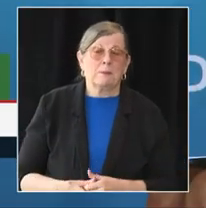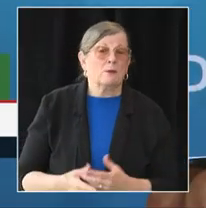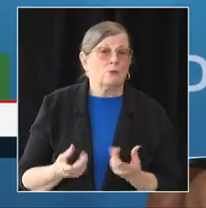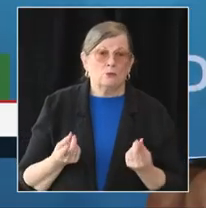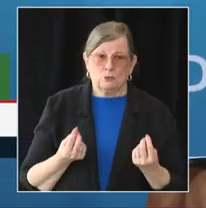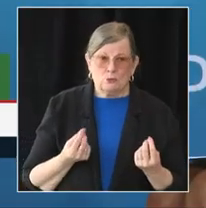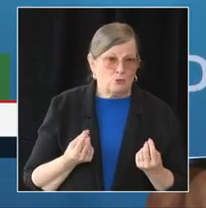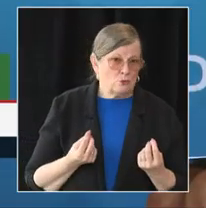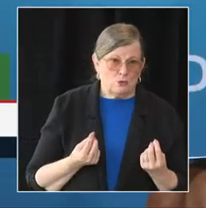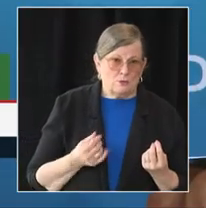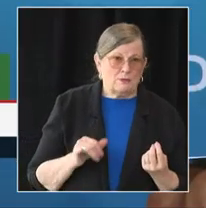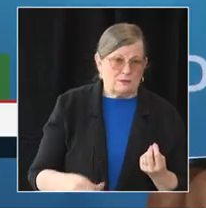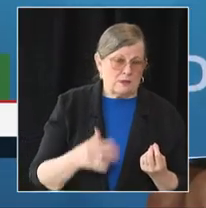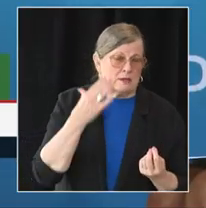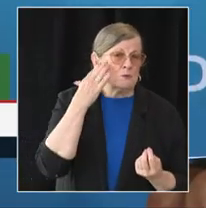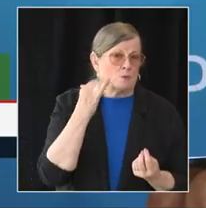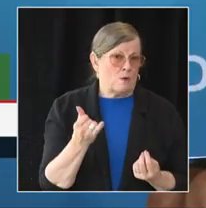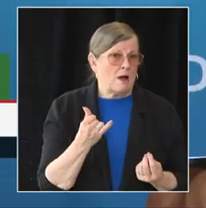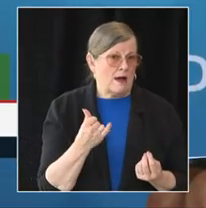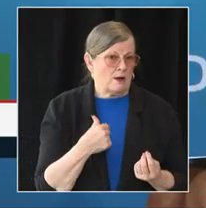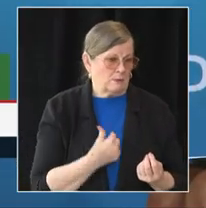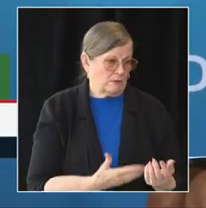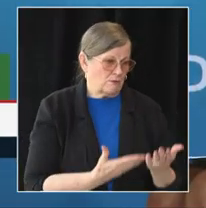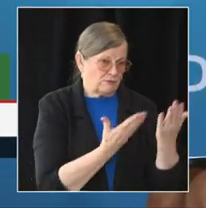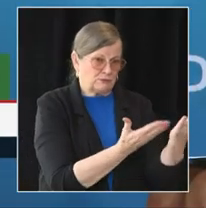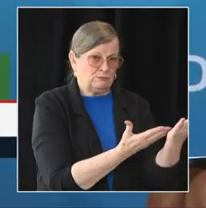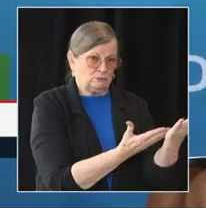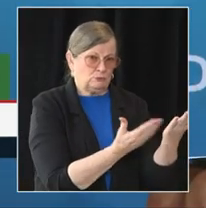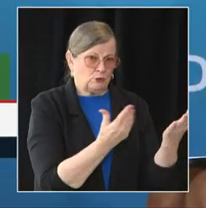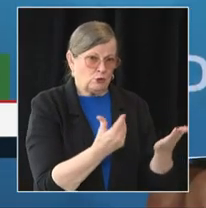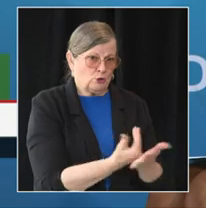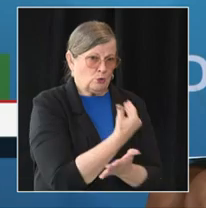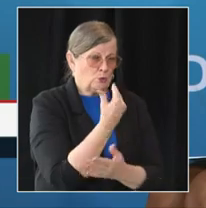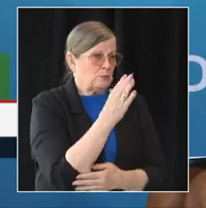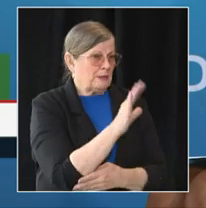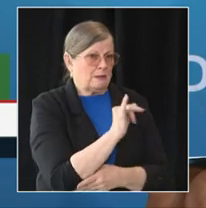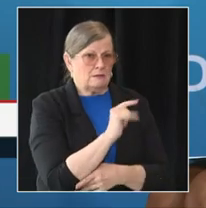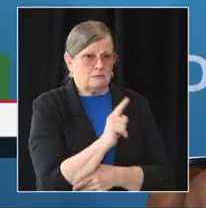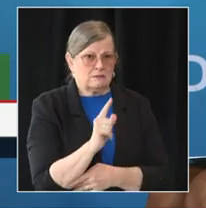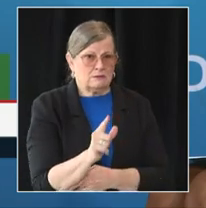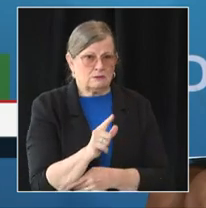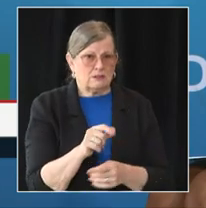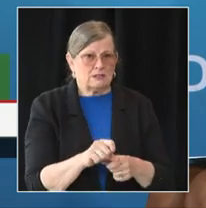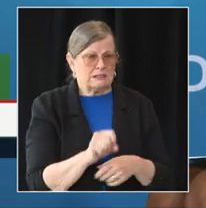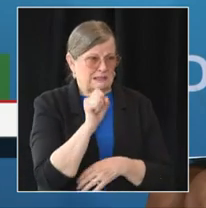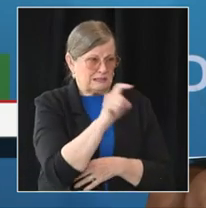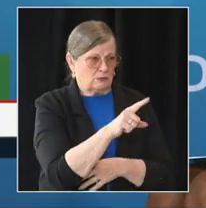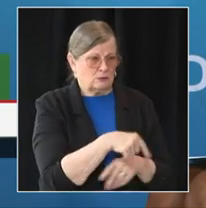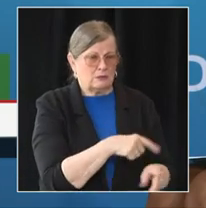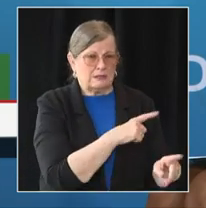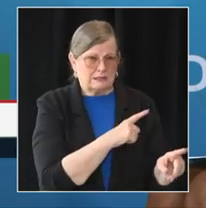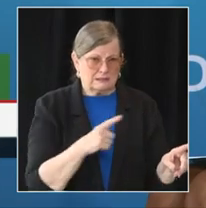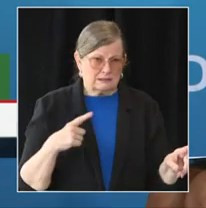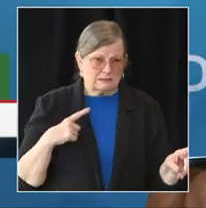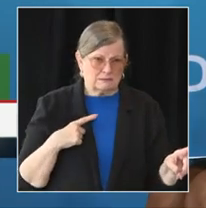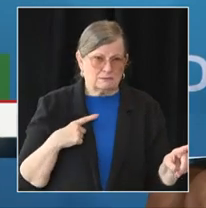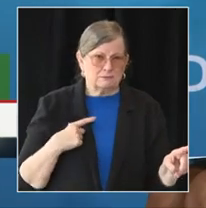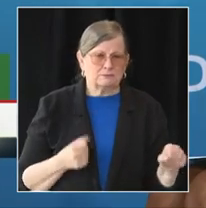the reform that we're advancing to the council, we have advanced to the council, would